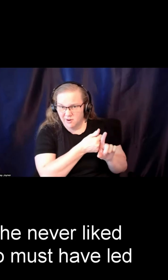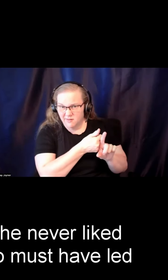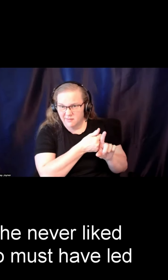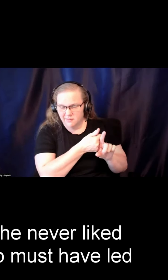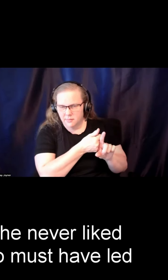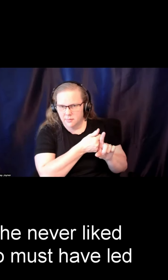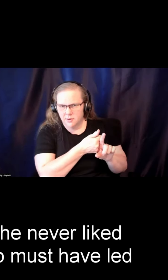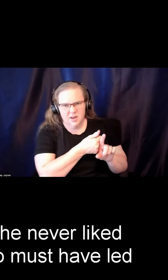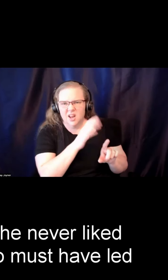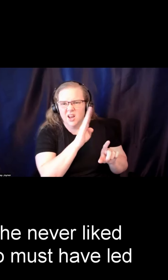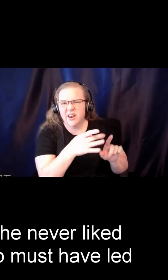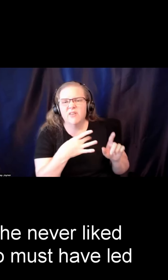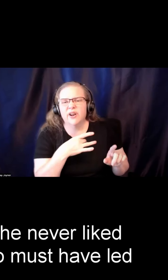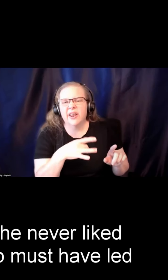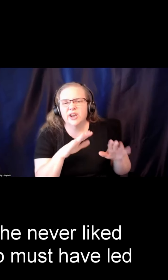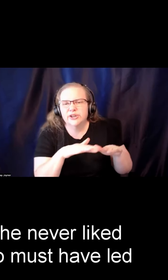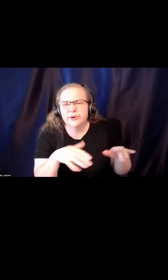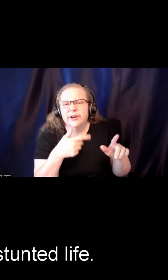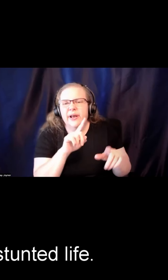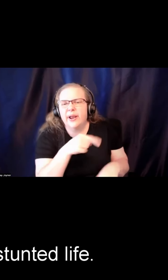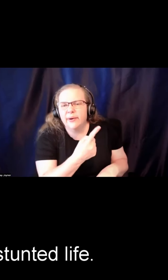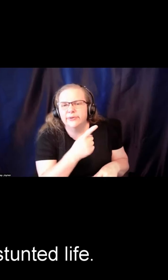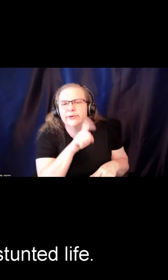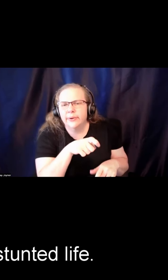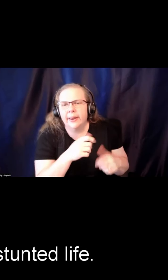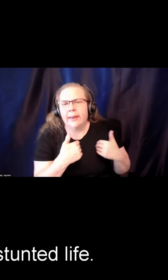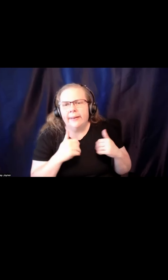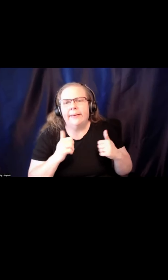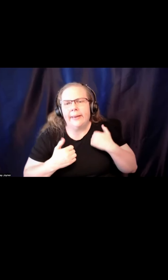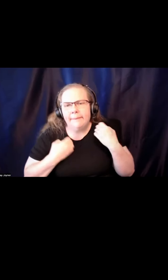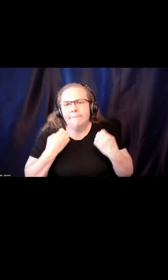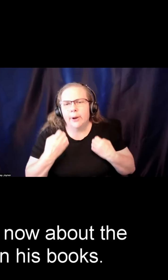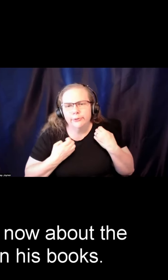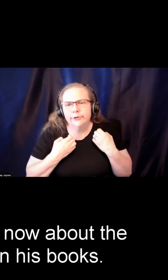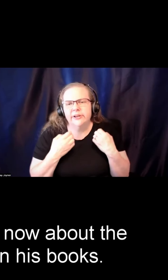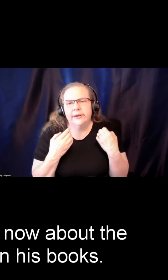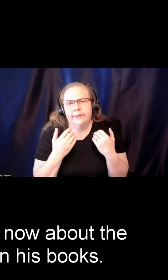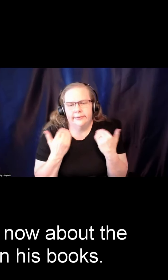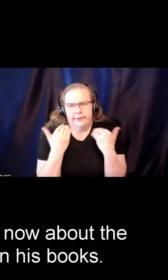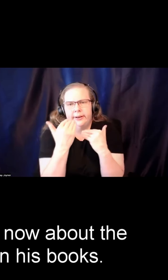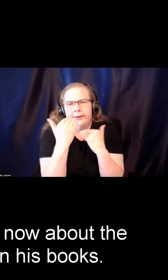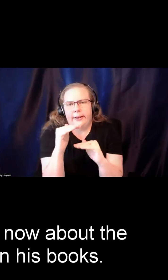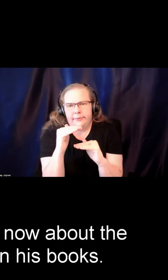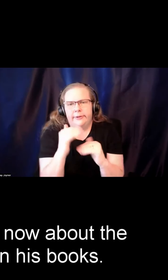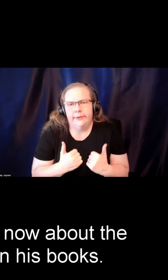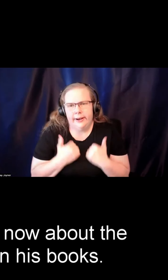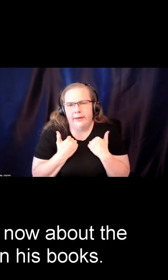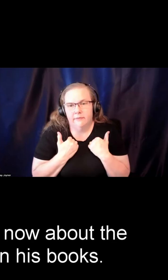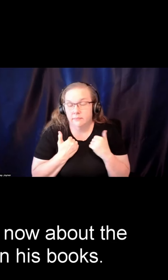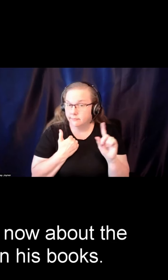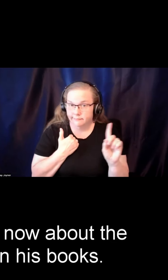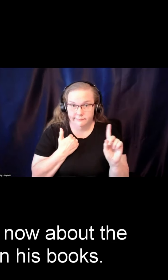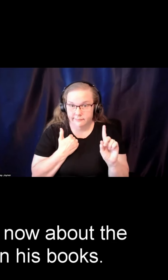that he never liked children at all and so must have led an emotionally stunted life. And we all know by now about the